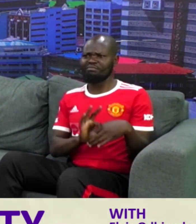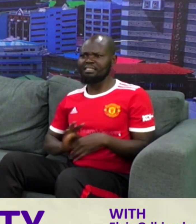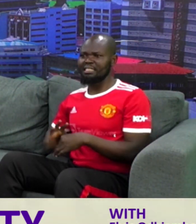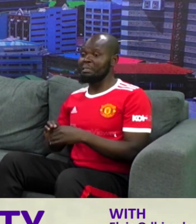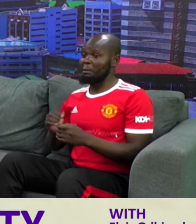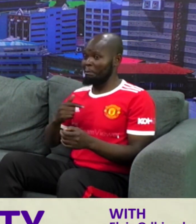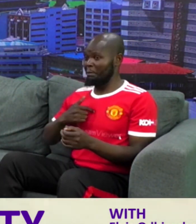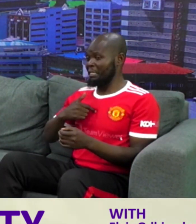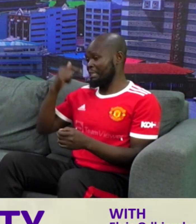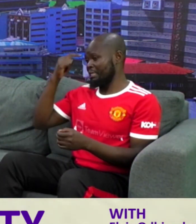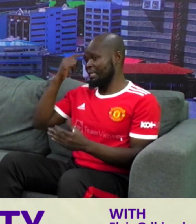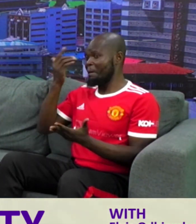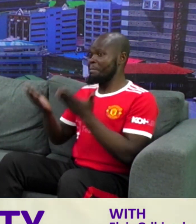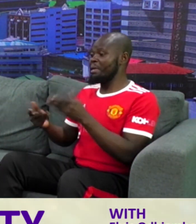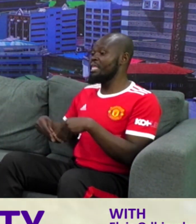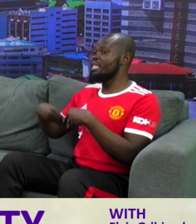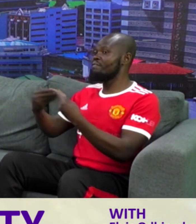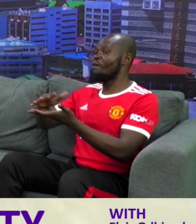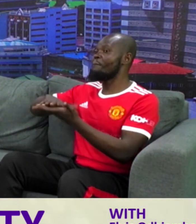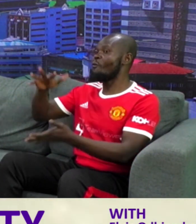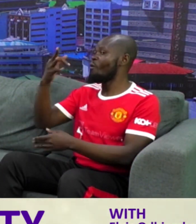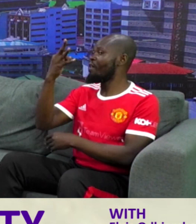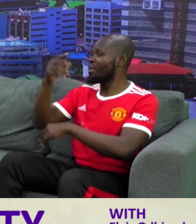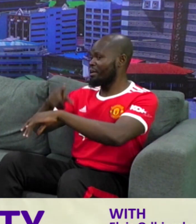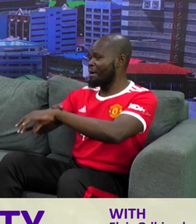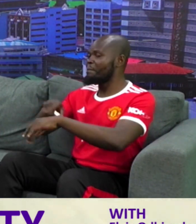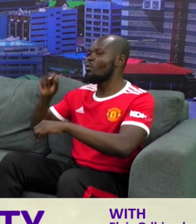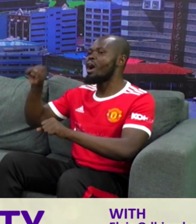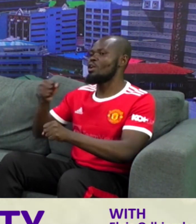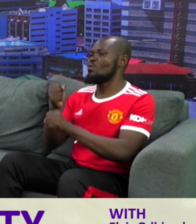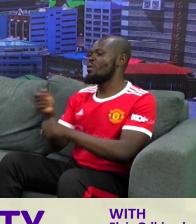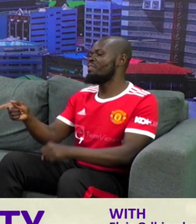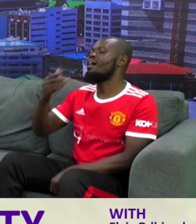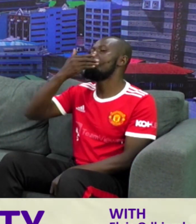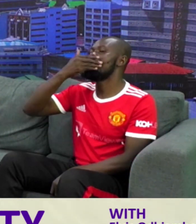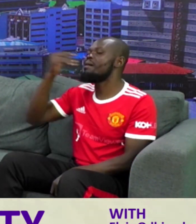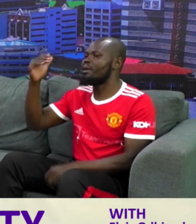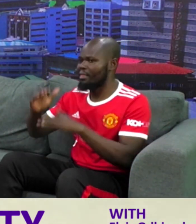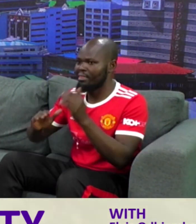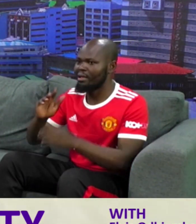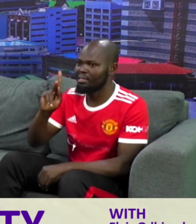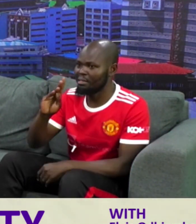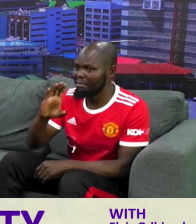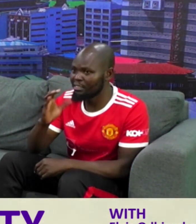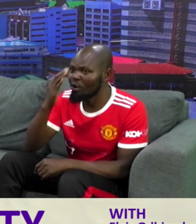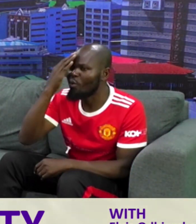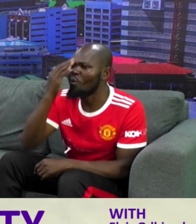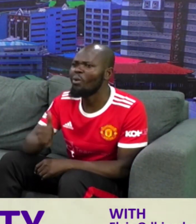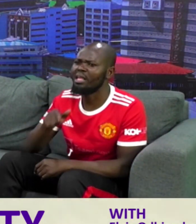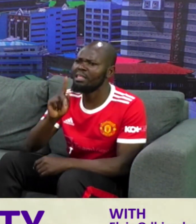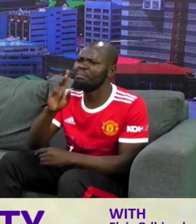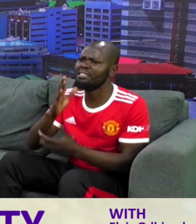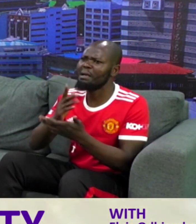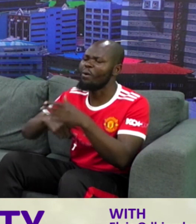really famous, but I think with how they are playing, 3 years to come, they will become a better